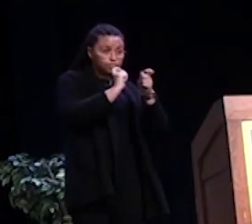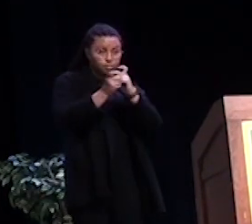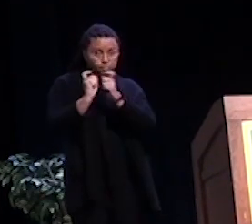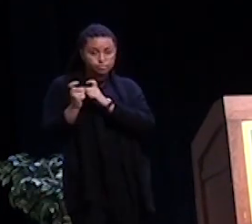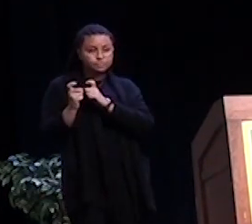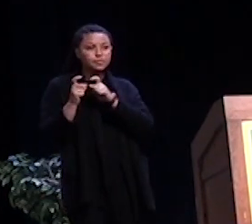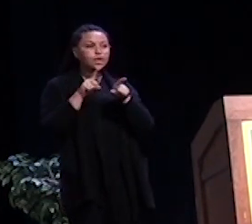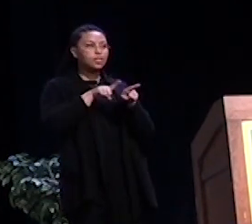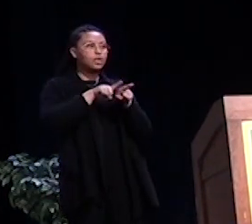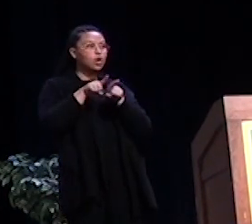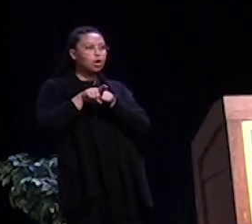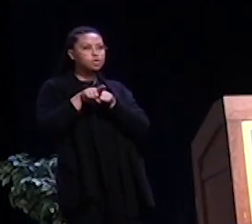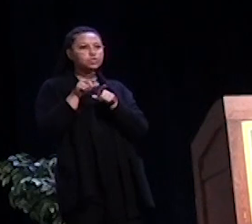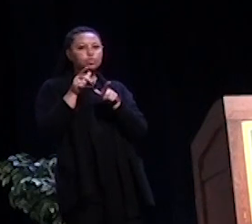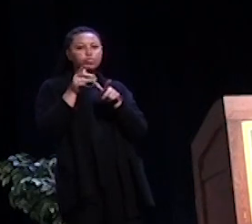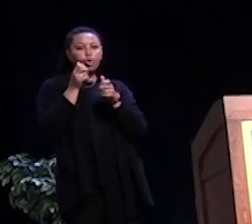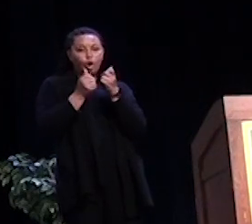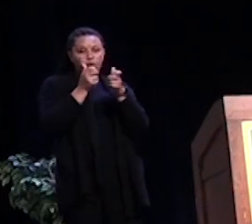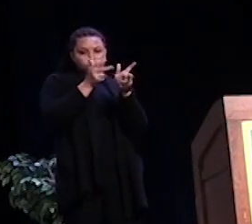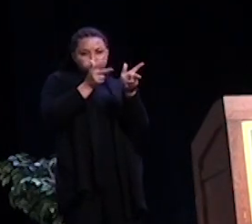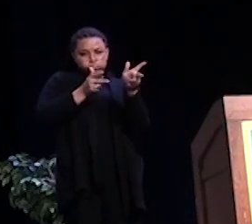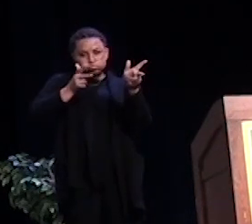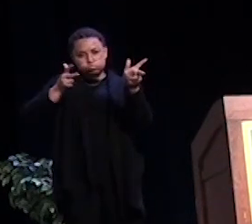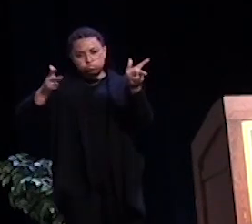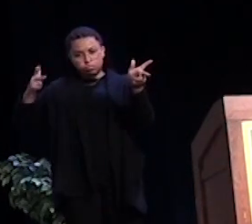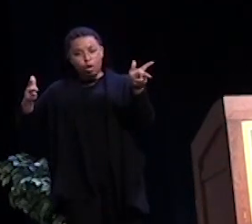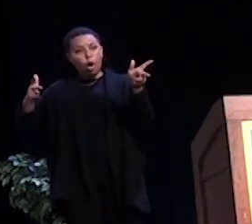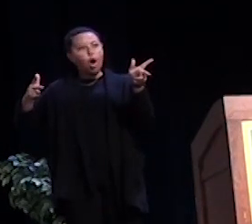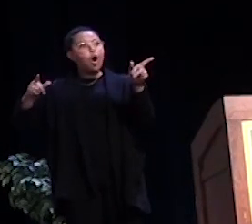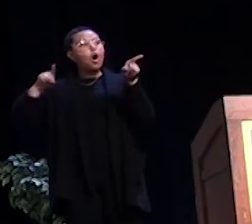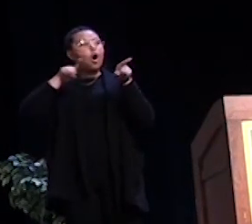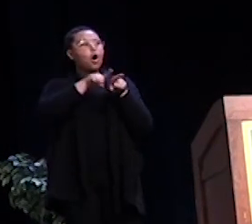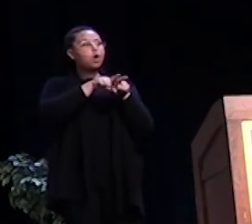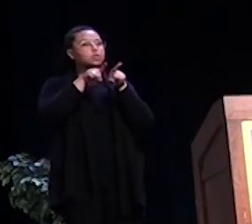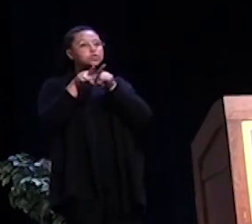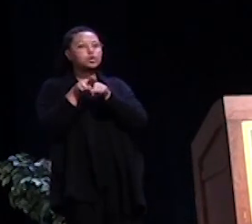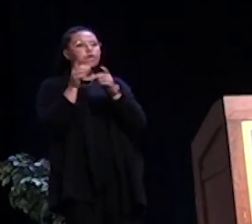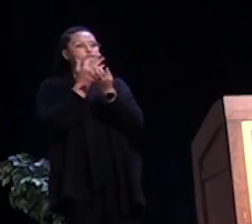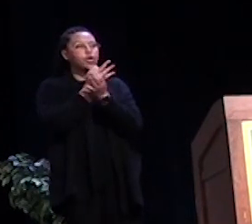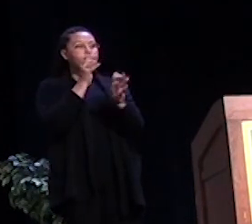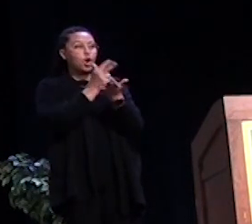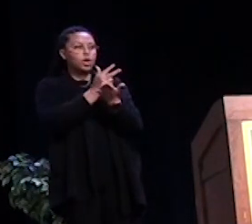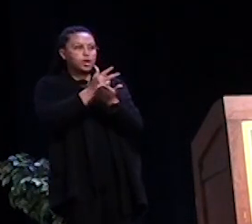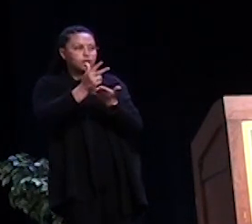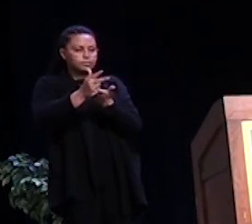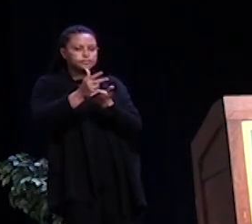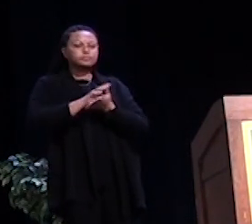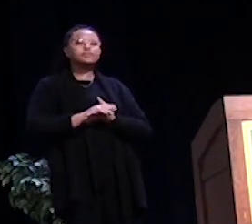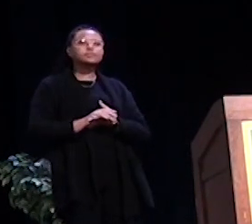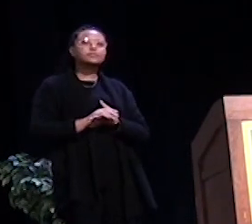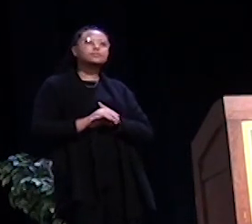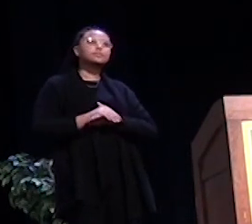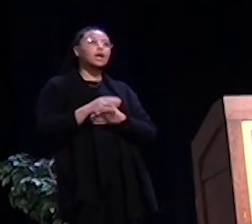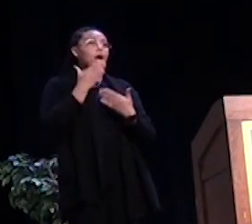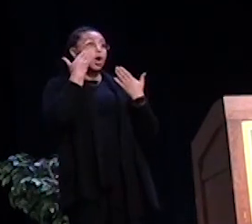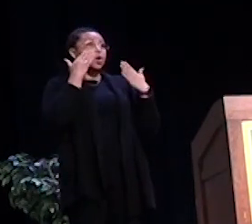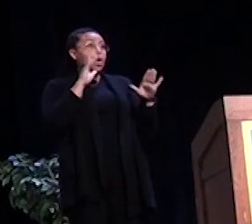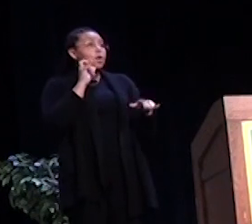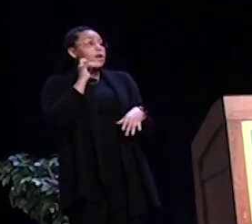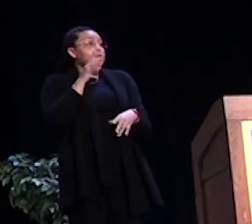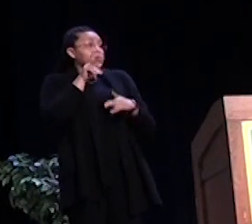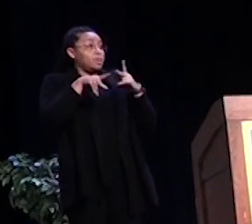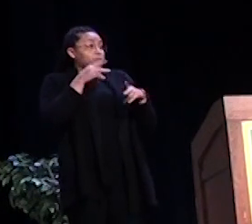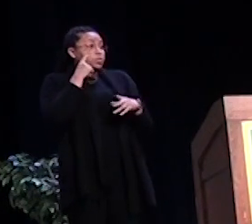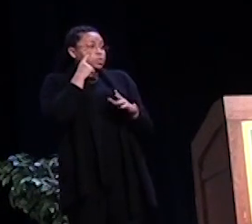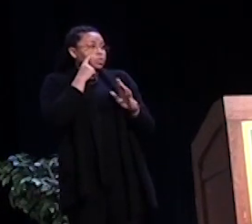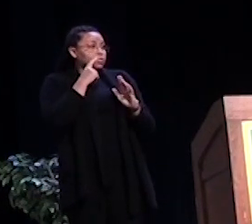there was tons of cars there, and then not far beyond that, there was somebody just offering free breakfast. I have no idea who those people were or why they're giving out free breakfast.